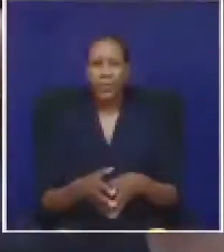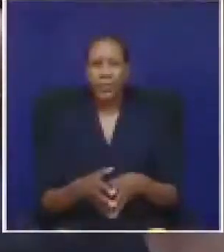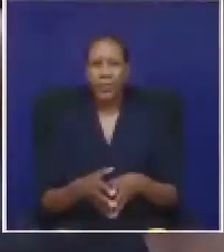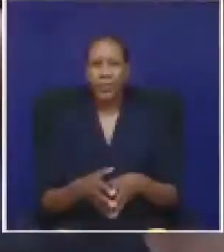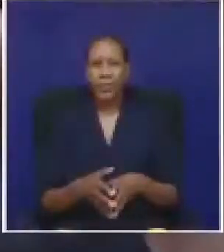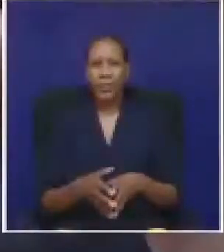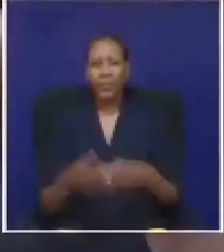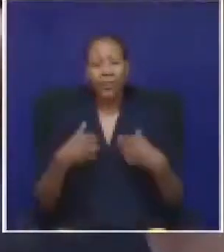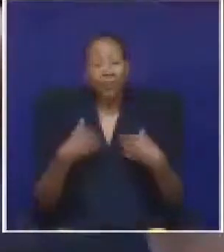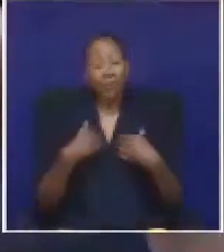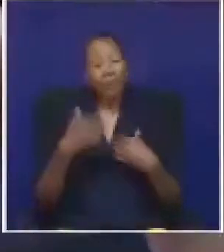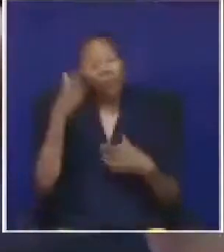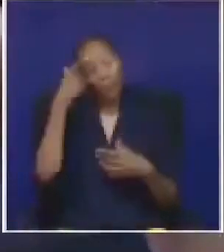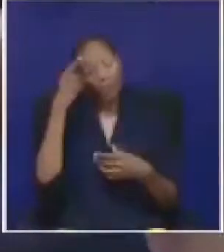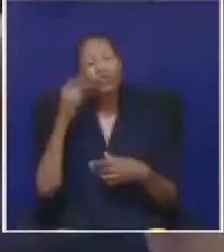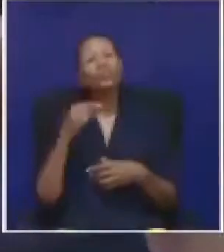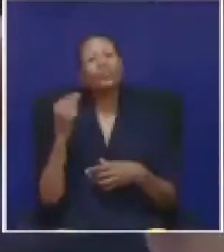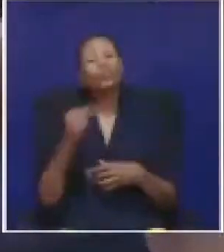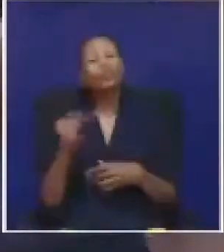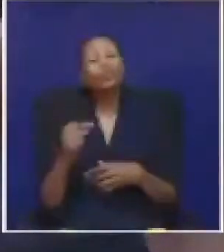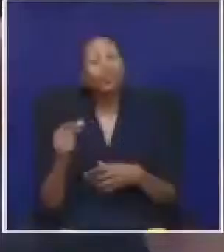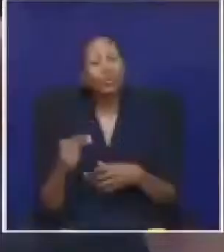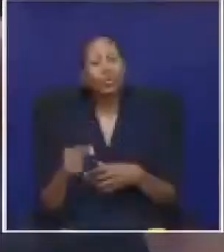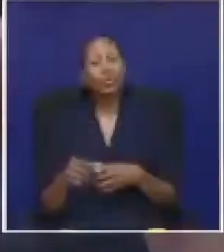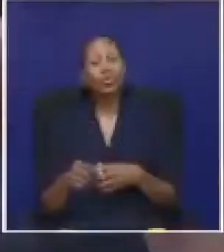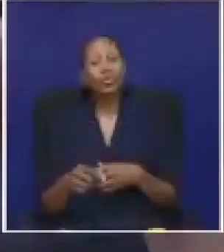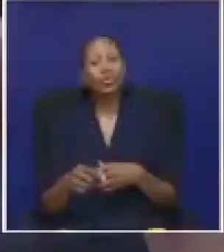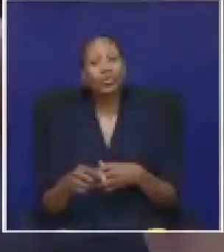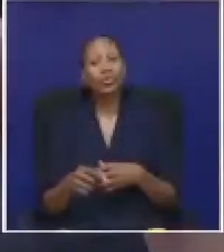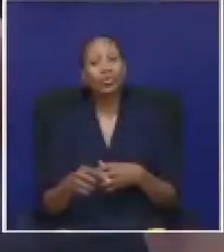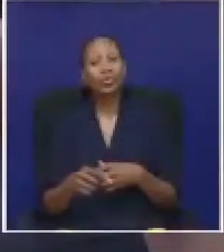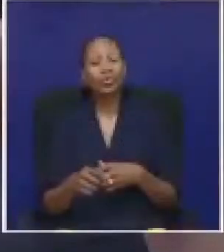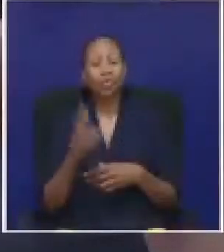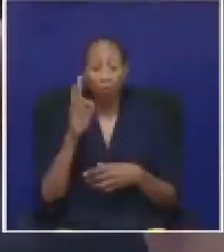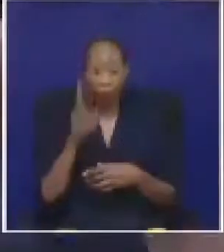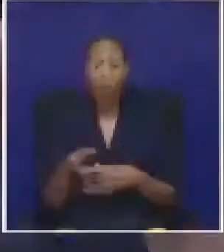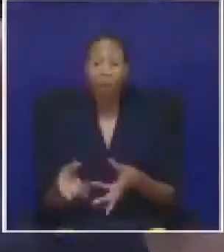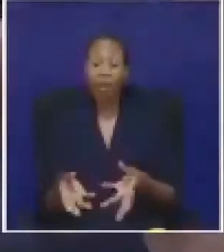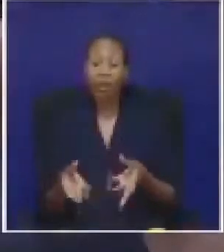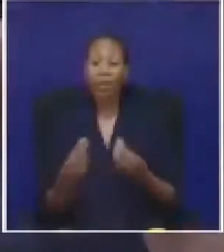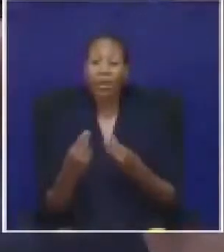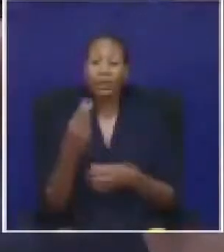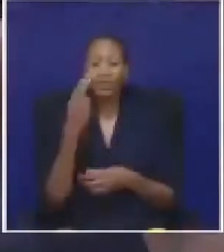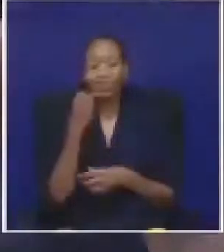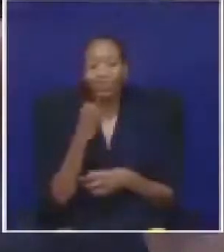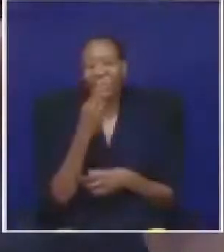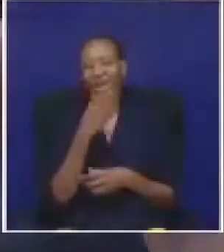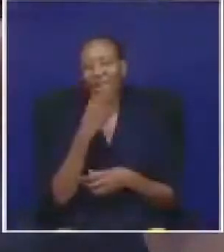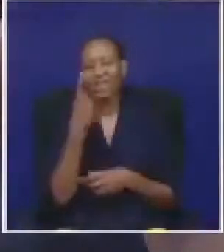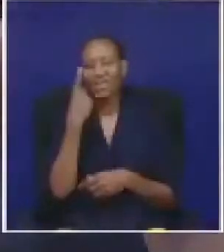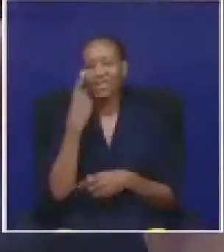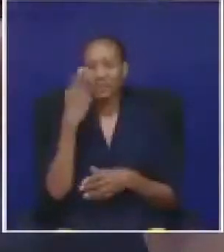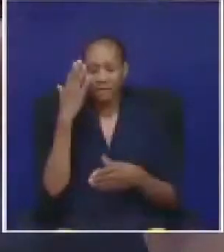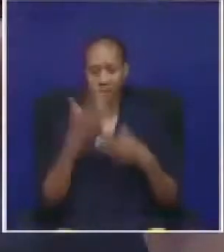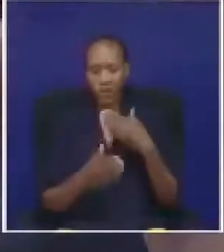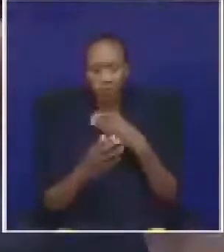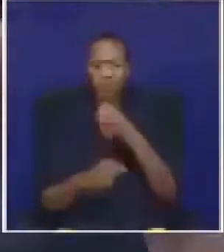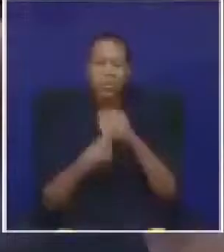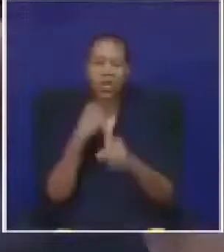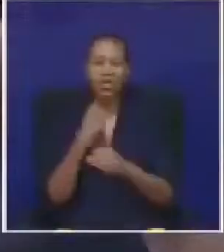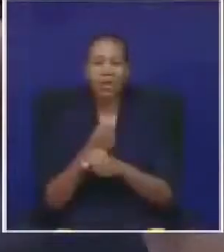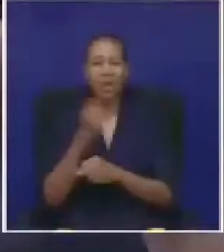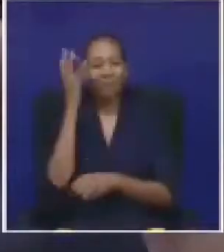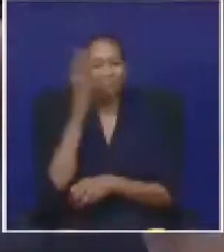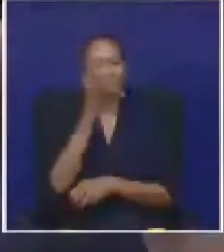I do think sooner you will have your nice end of the year speeches and,